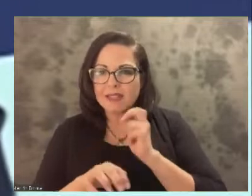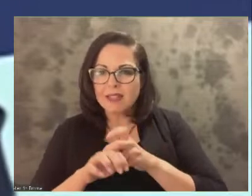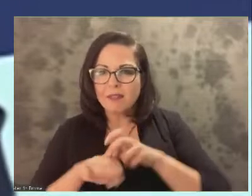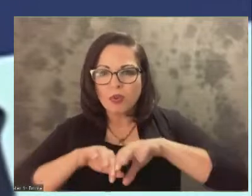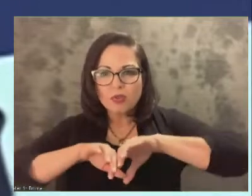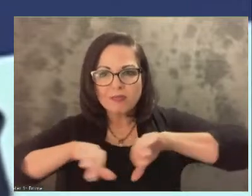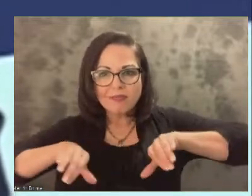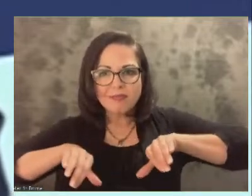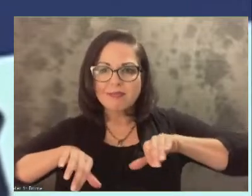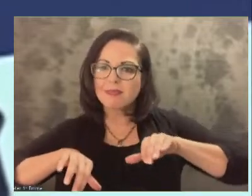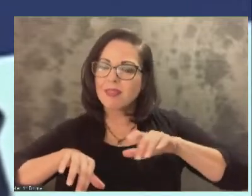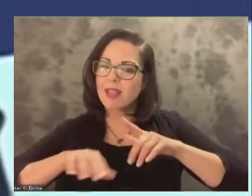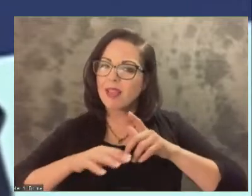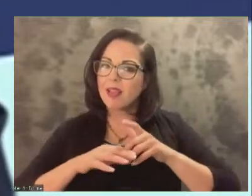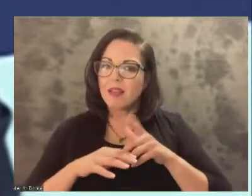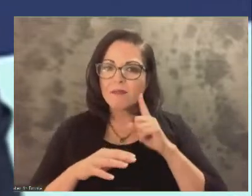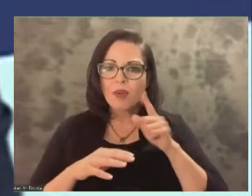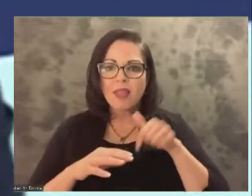challenge.